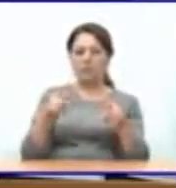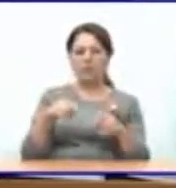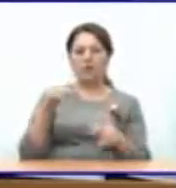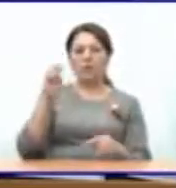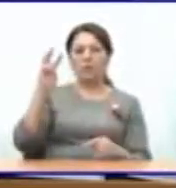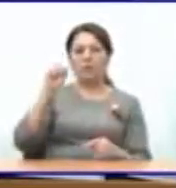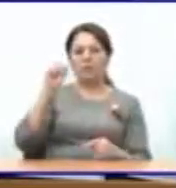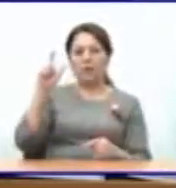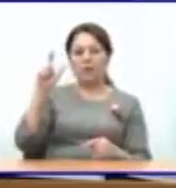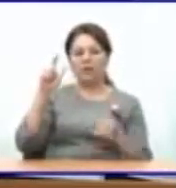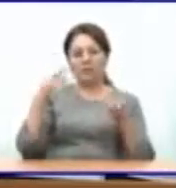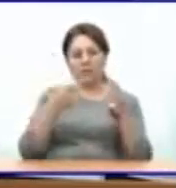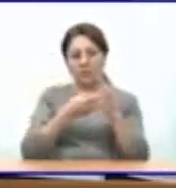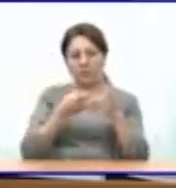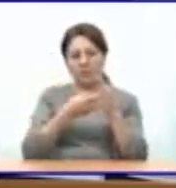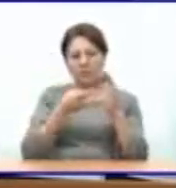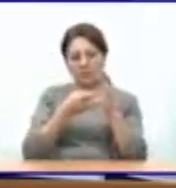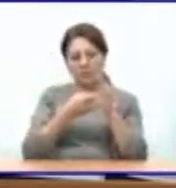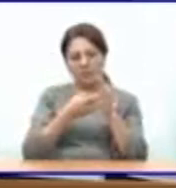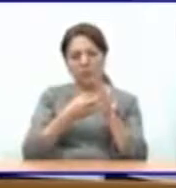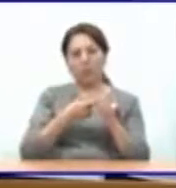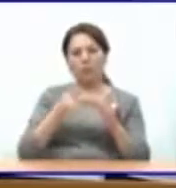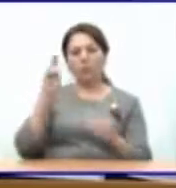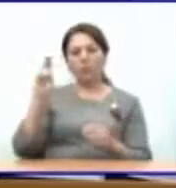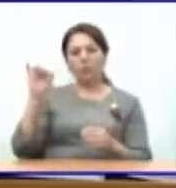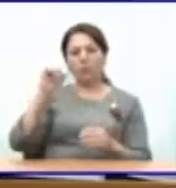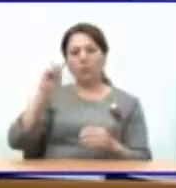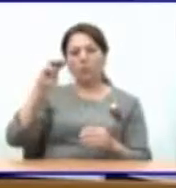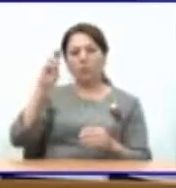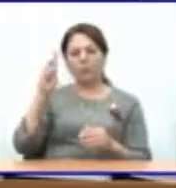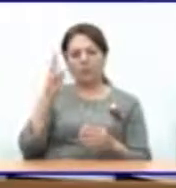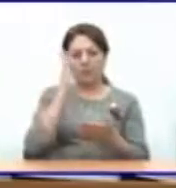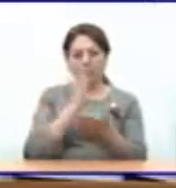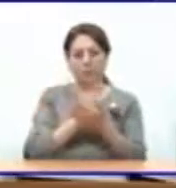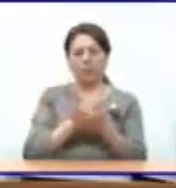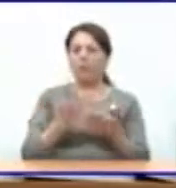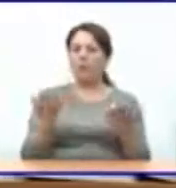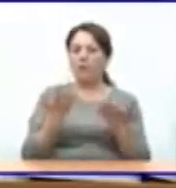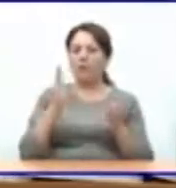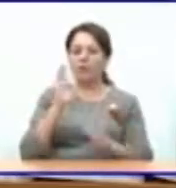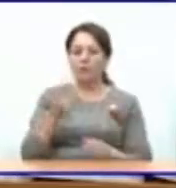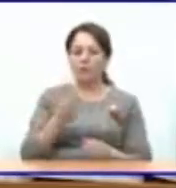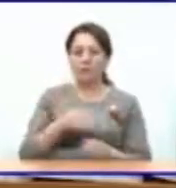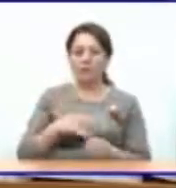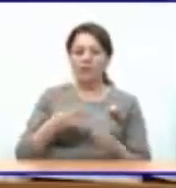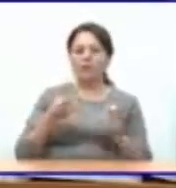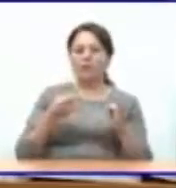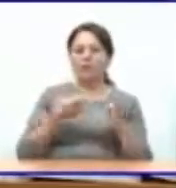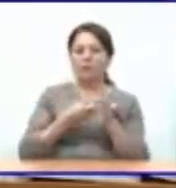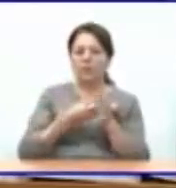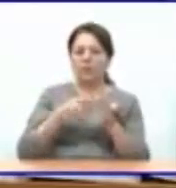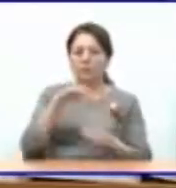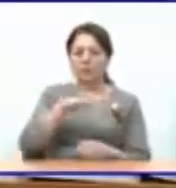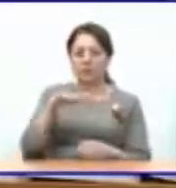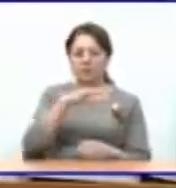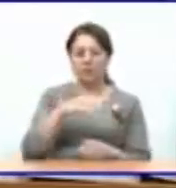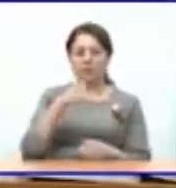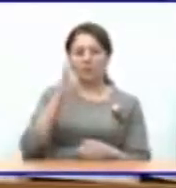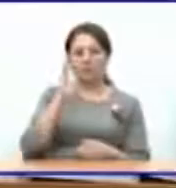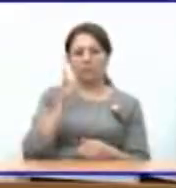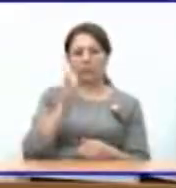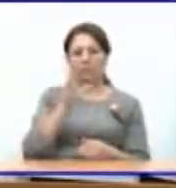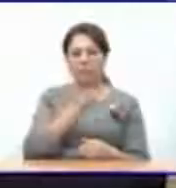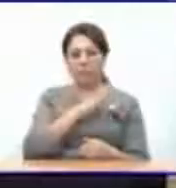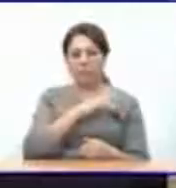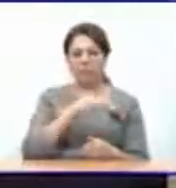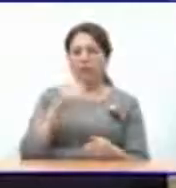mavjud. Yerning magnit maydoni qanday mavjud bo'ladi? Yerning magnit maydonining mavjud bo'lishining